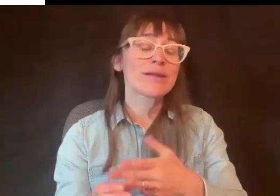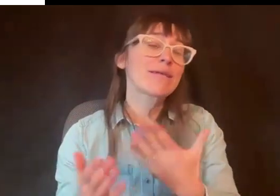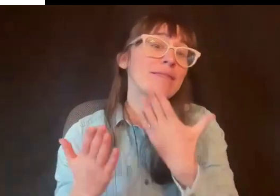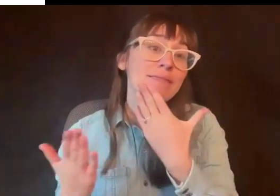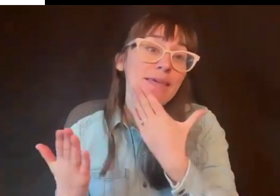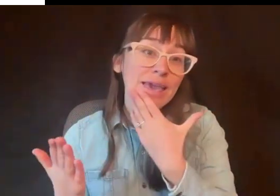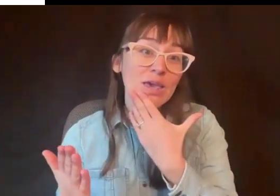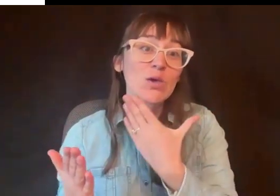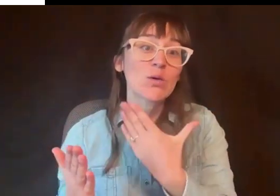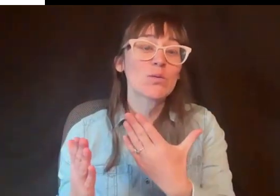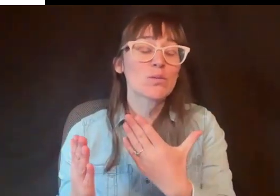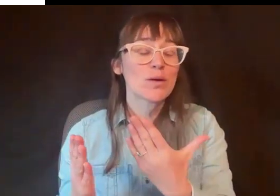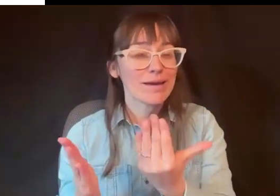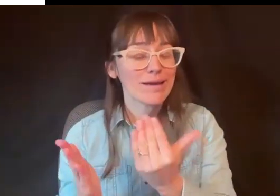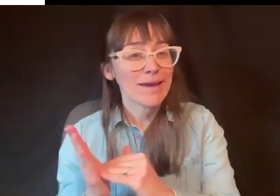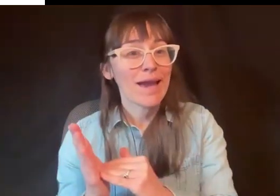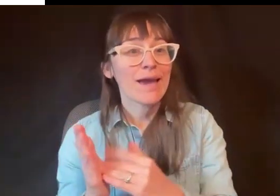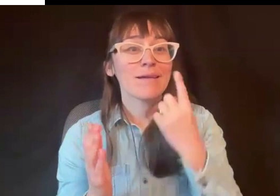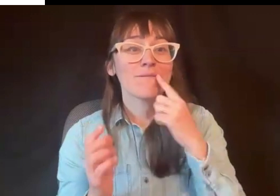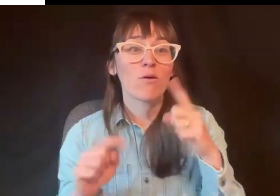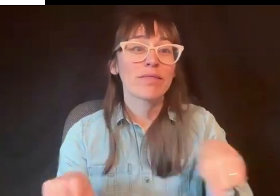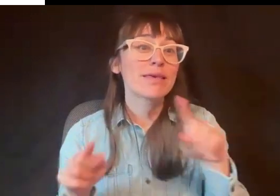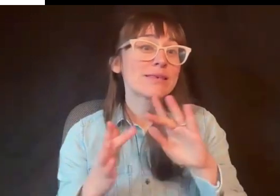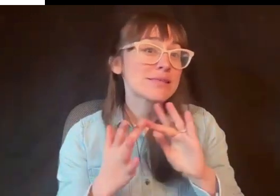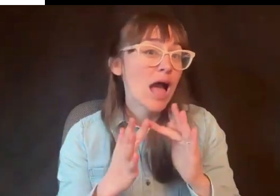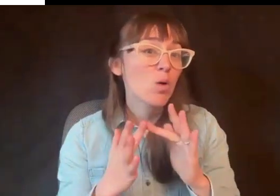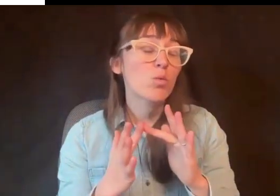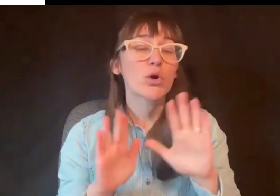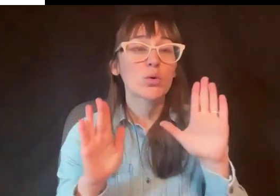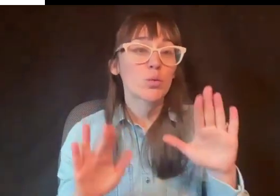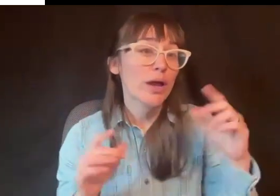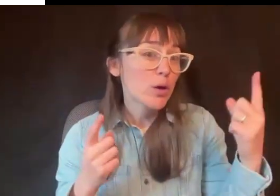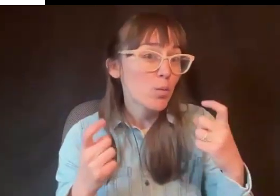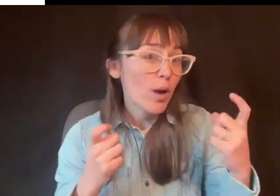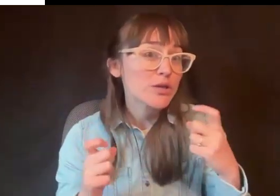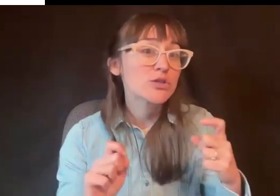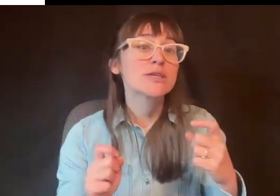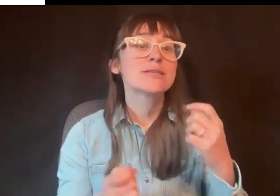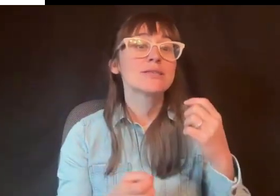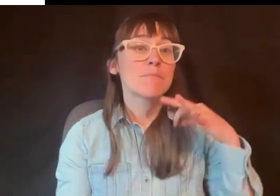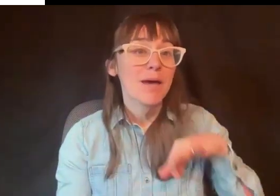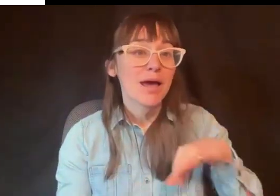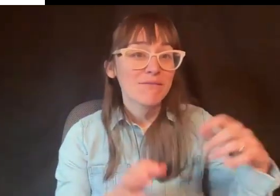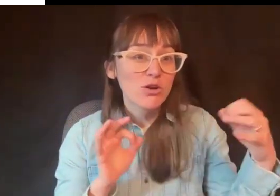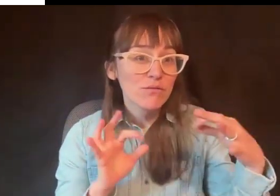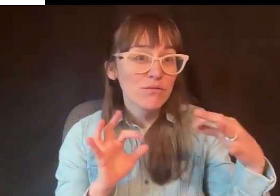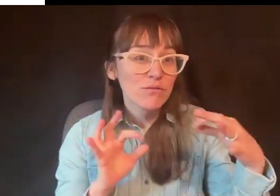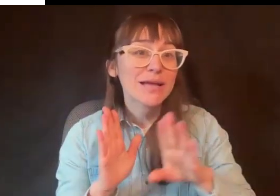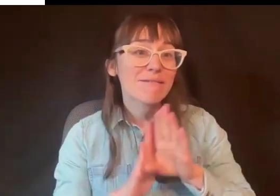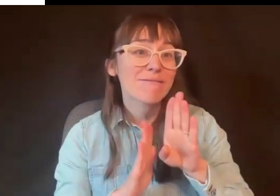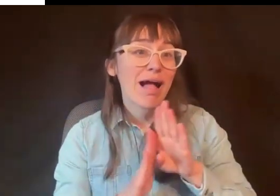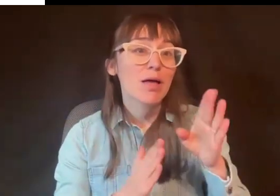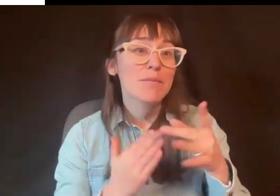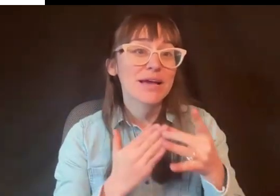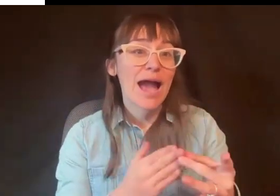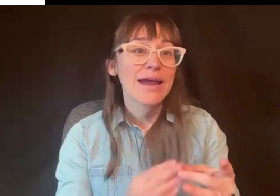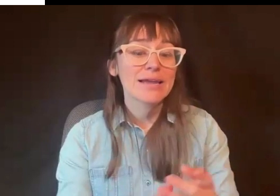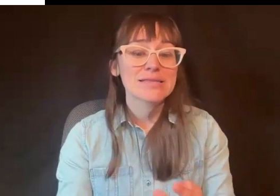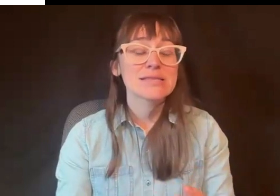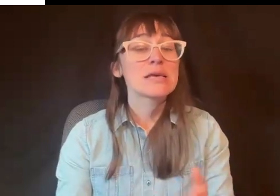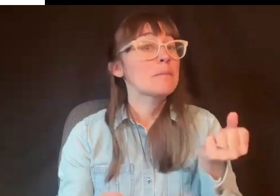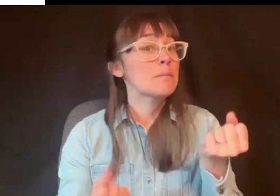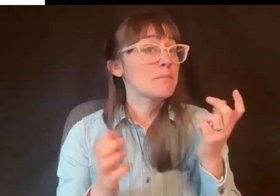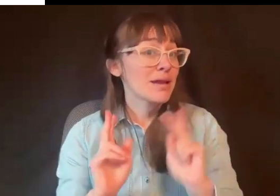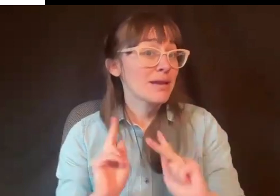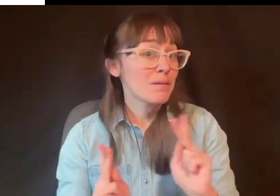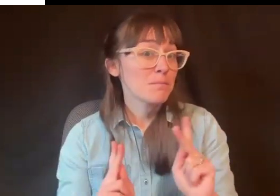and to all who have provided great questions and helpful feedback for us in developing this sub-regulatory guidance. Many of the folks tuning into this